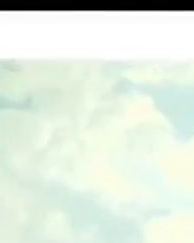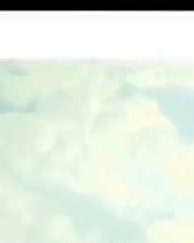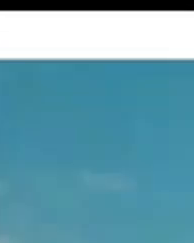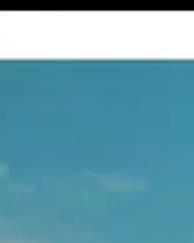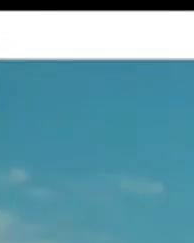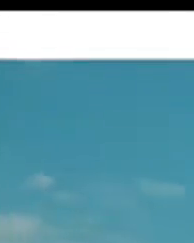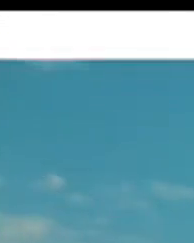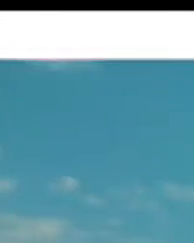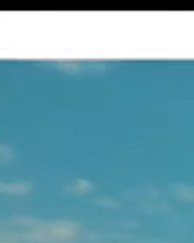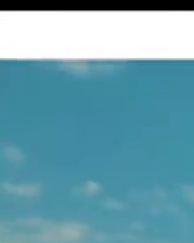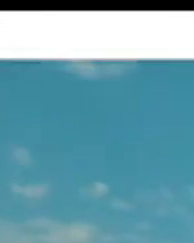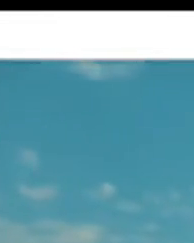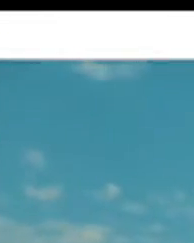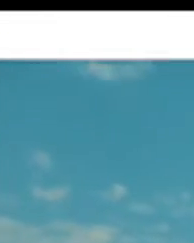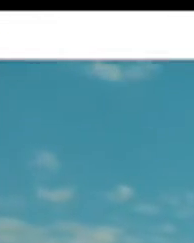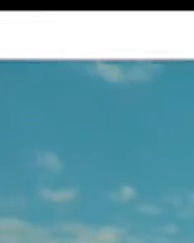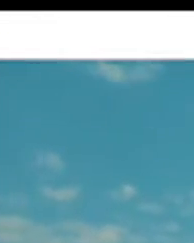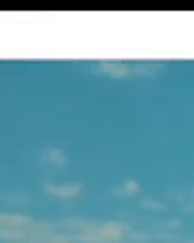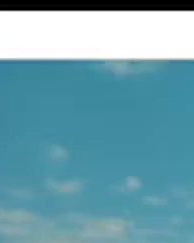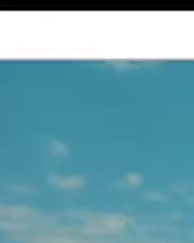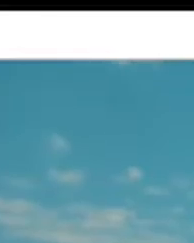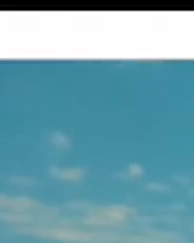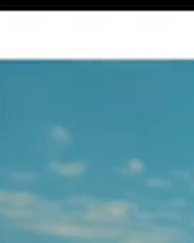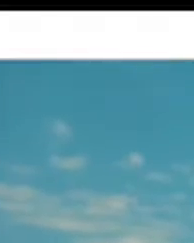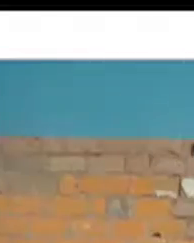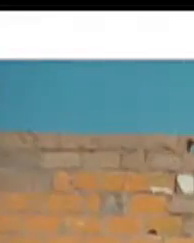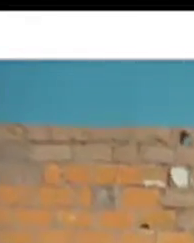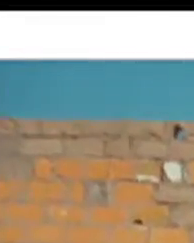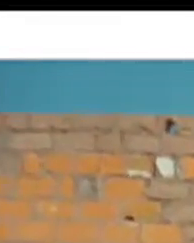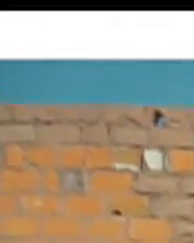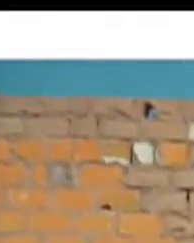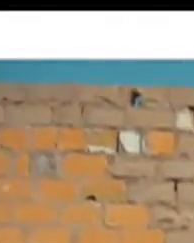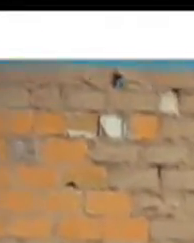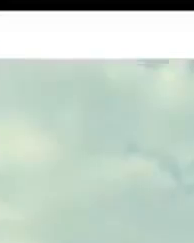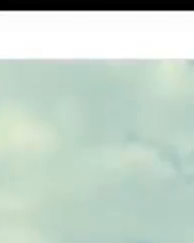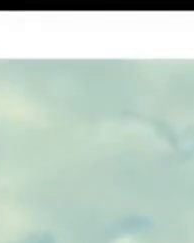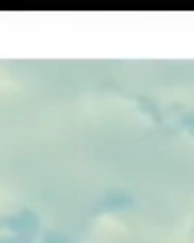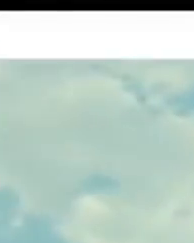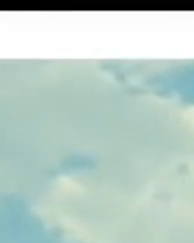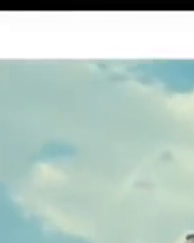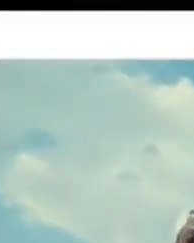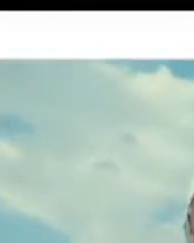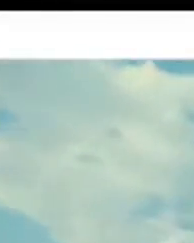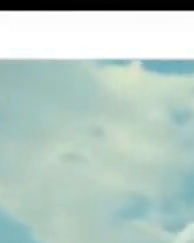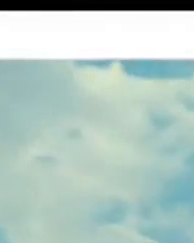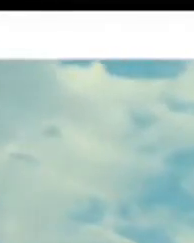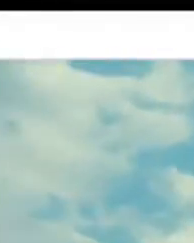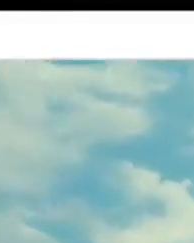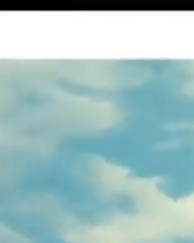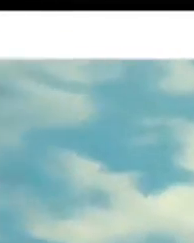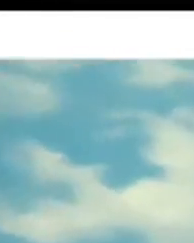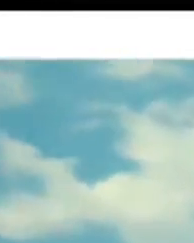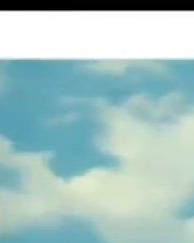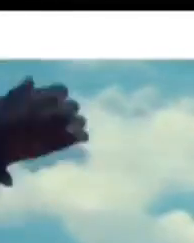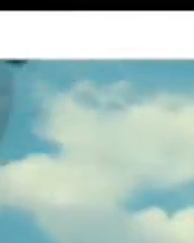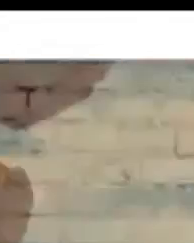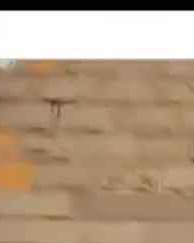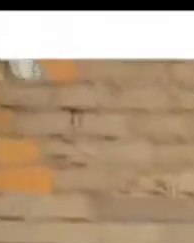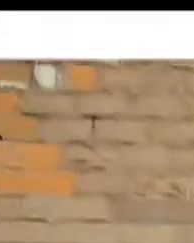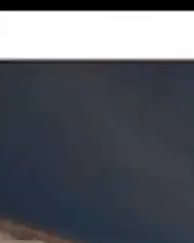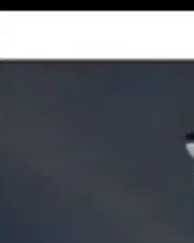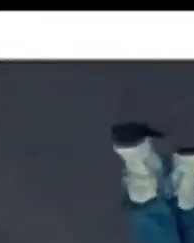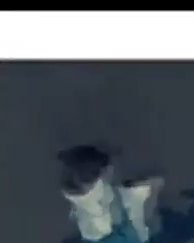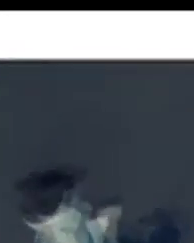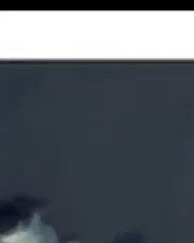3, 2, 1 is in the building. All-star, kontrato freestar. Nomegezina nigga hambe kweto